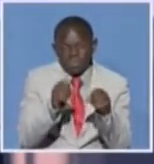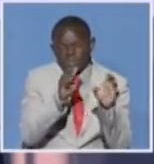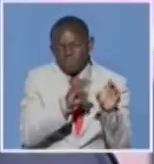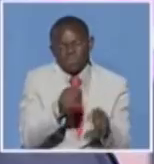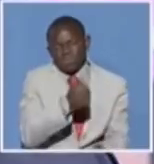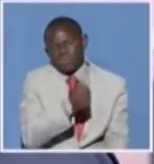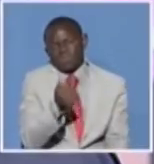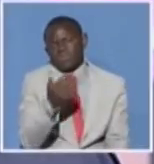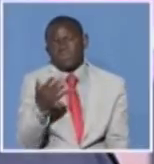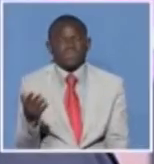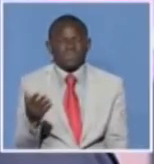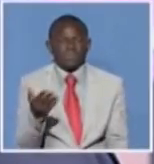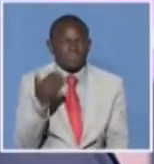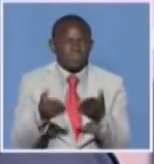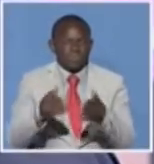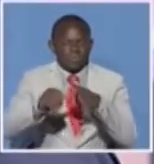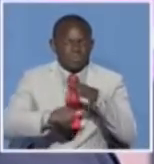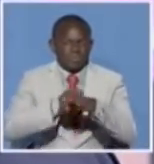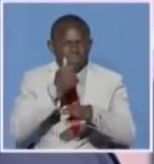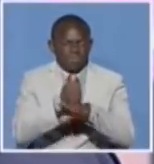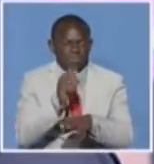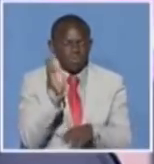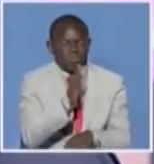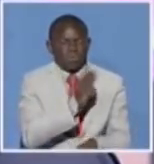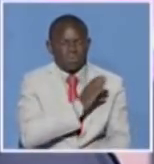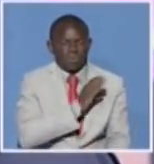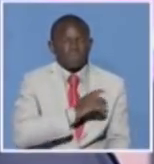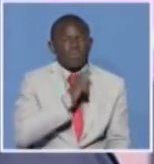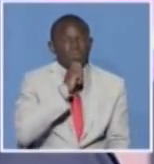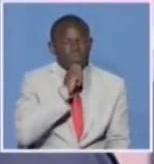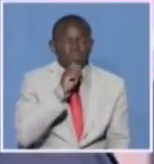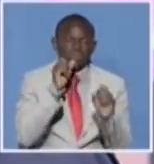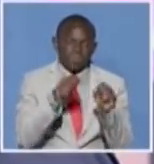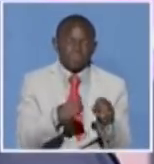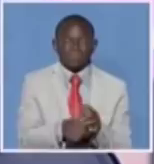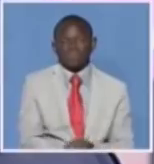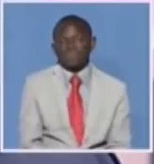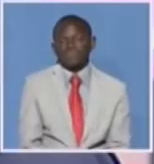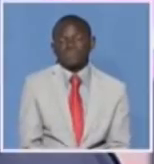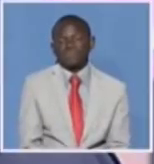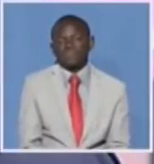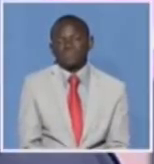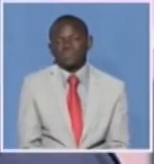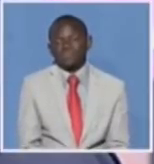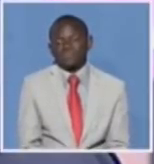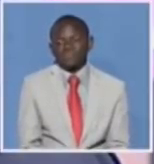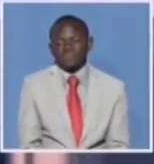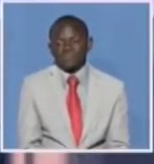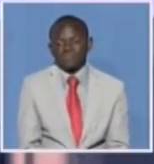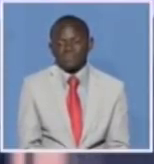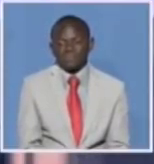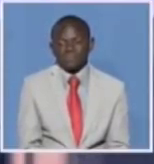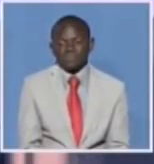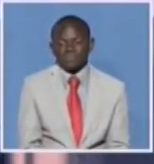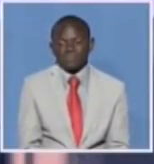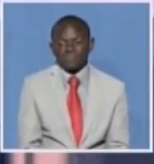companies, as it were, if that is what they desire to do. Hence, the need to review the curriculum. Are you